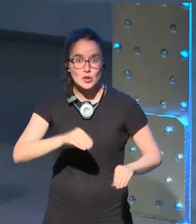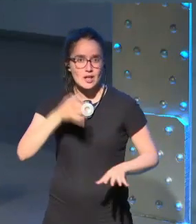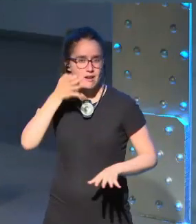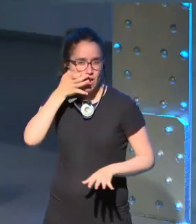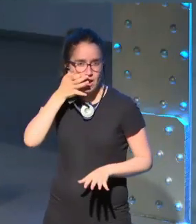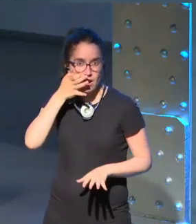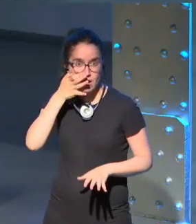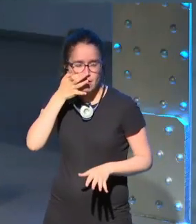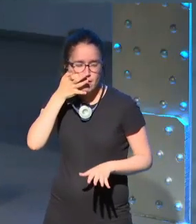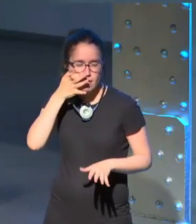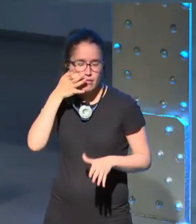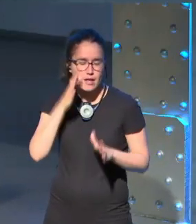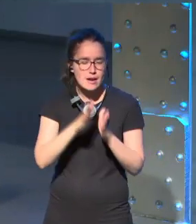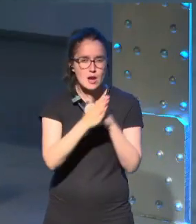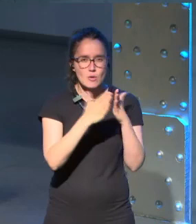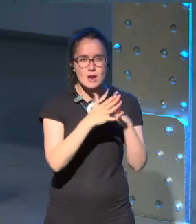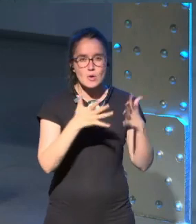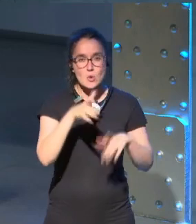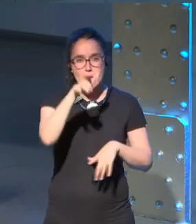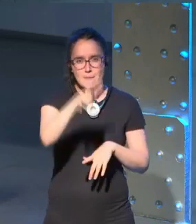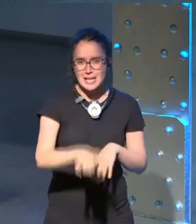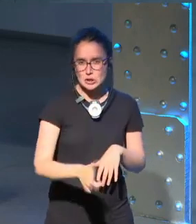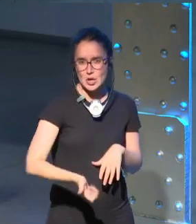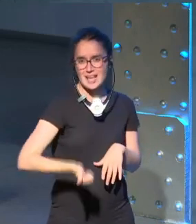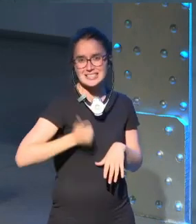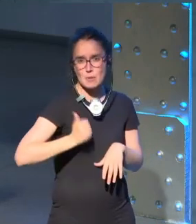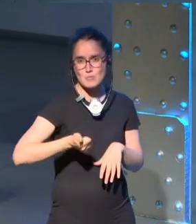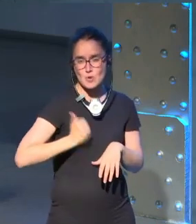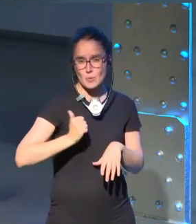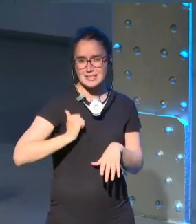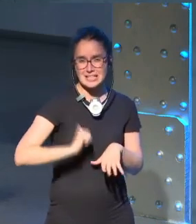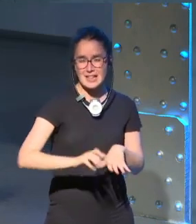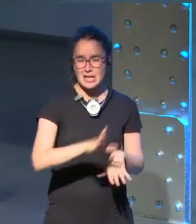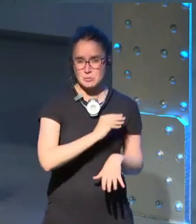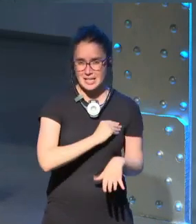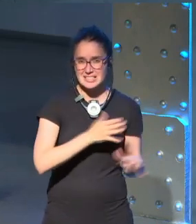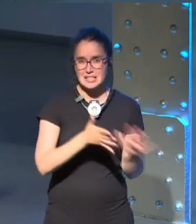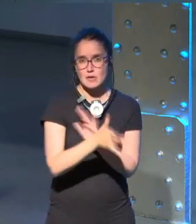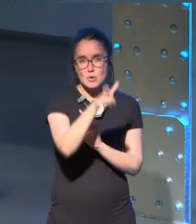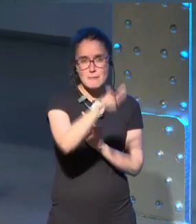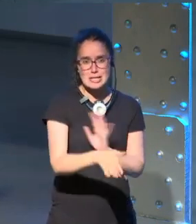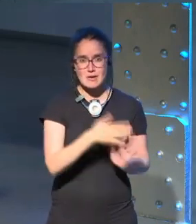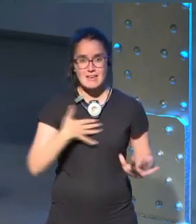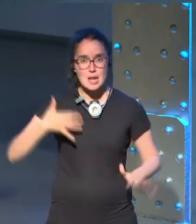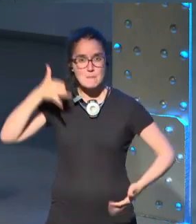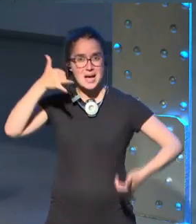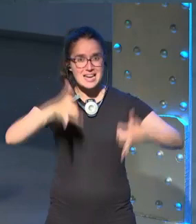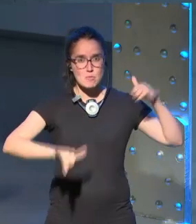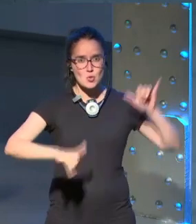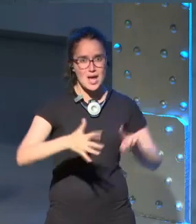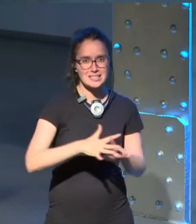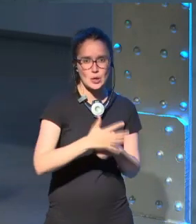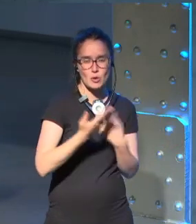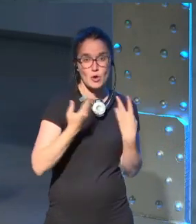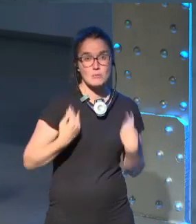how someone takes advantage of that. How somebody is willing to manipulate that situation for their